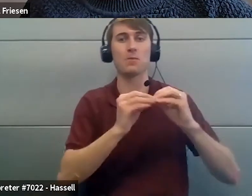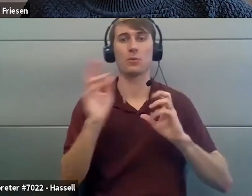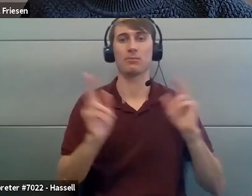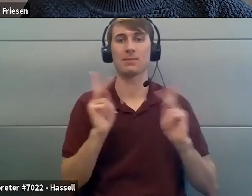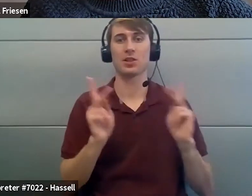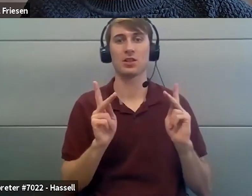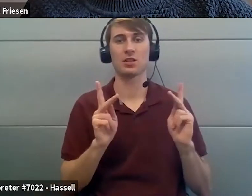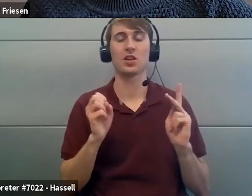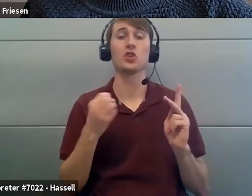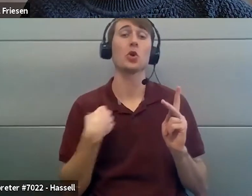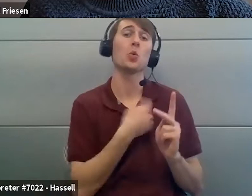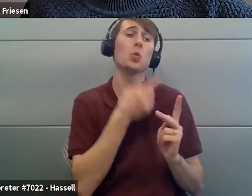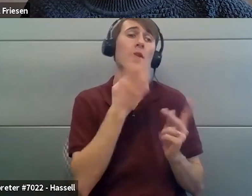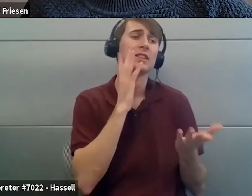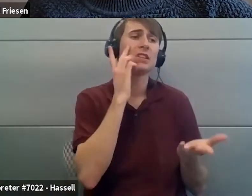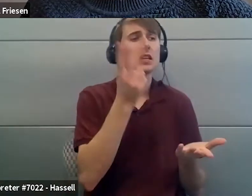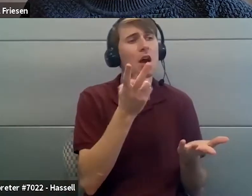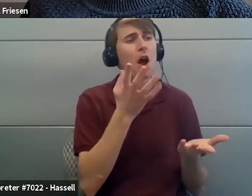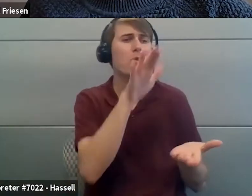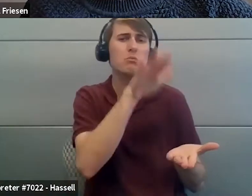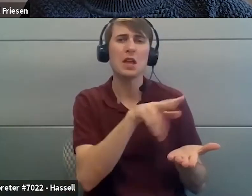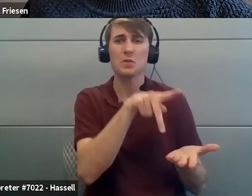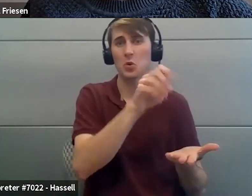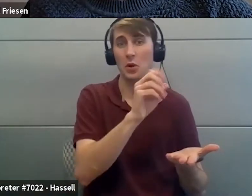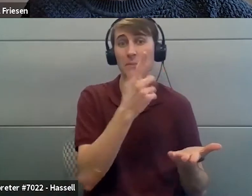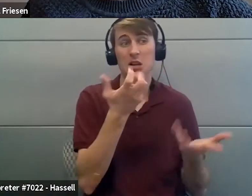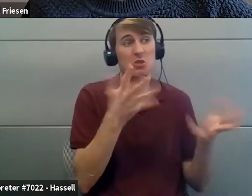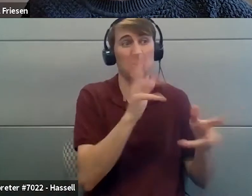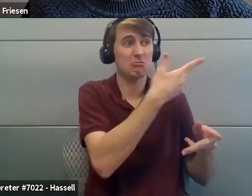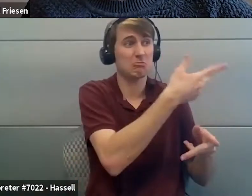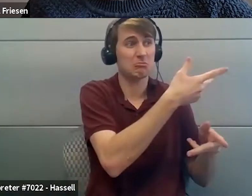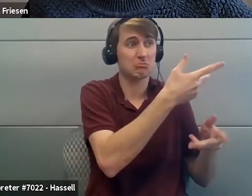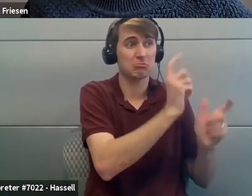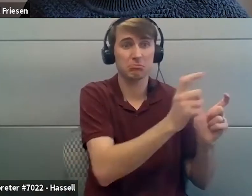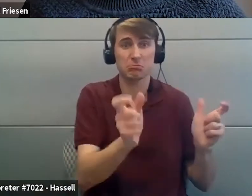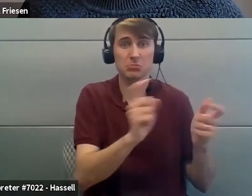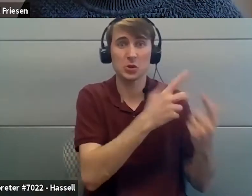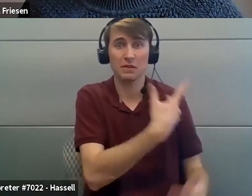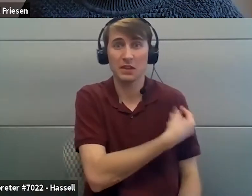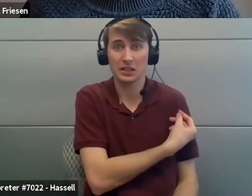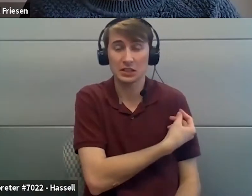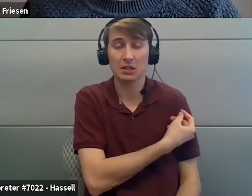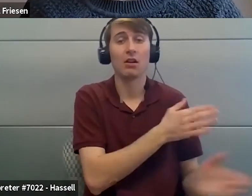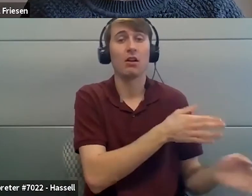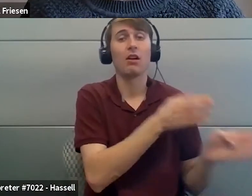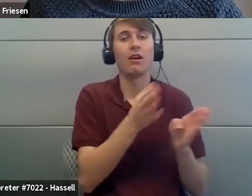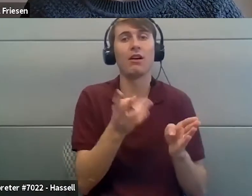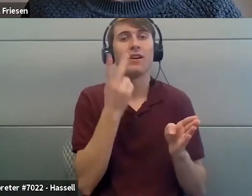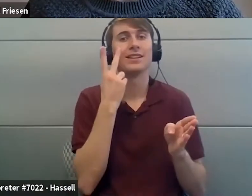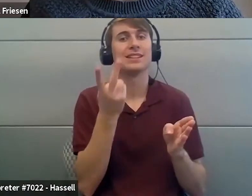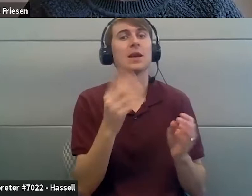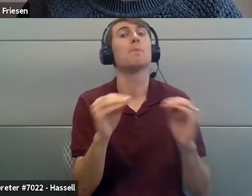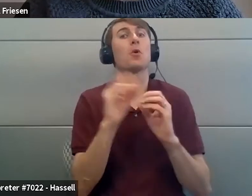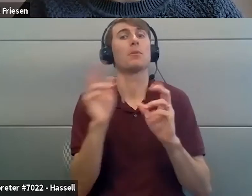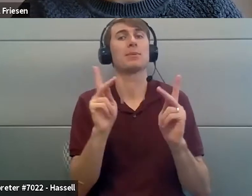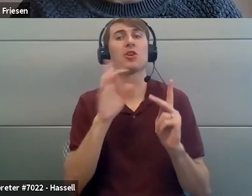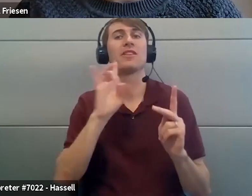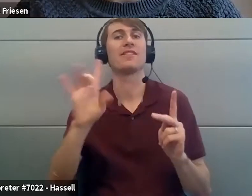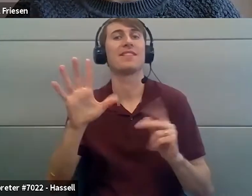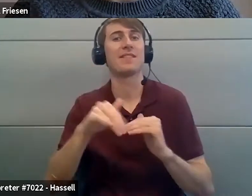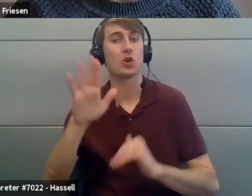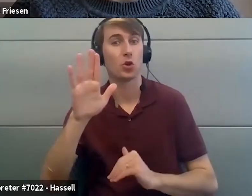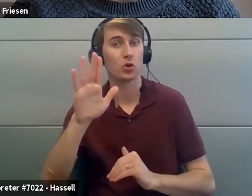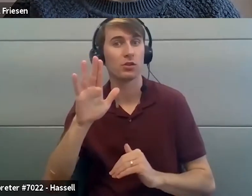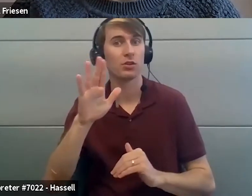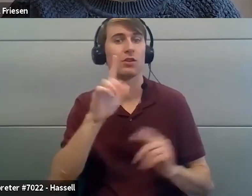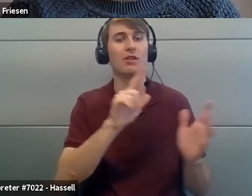postal operators and fewer KCATA operators, and instead we're seeing more folks who are seniors. Next week, I think